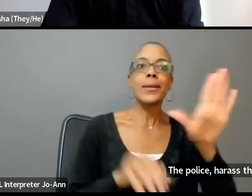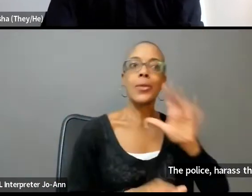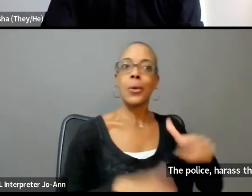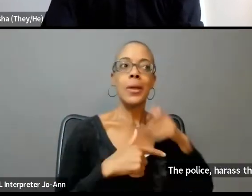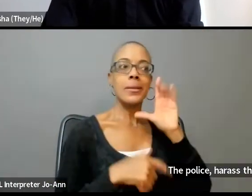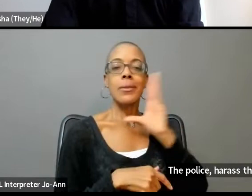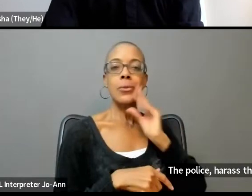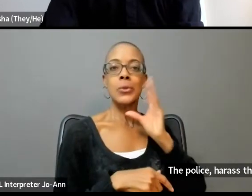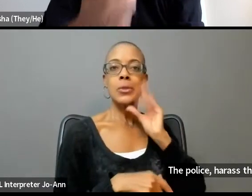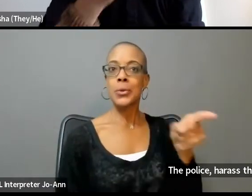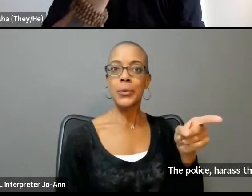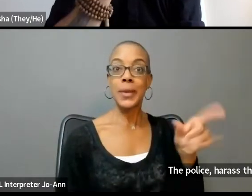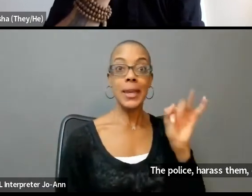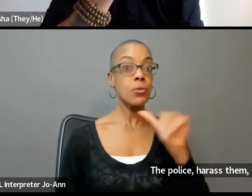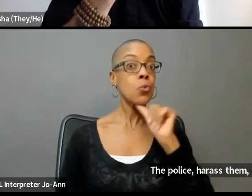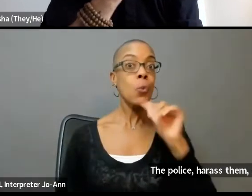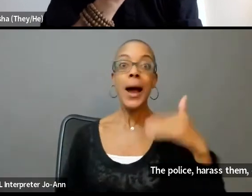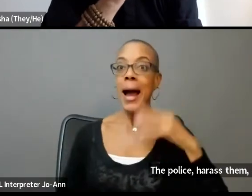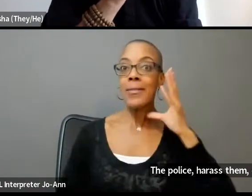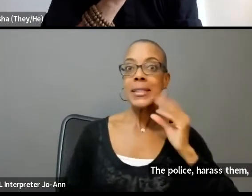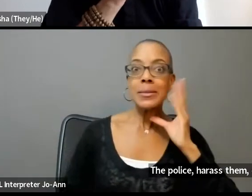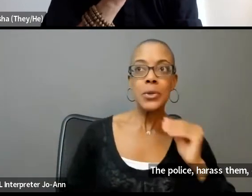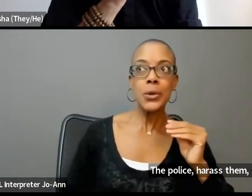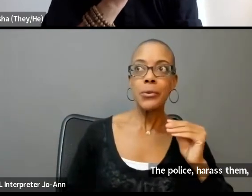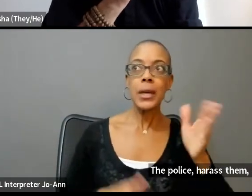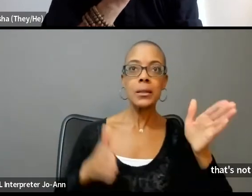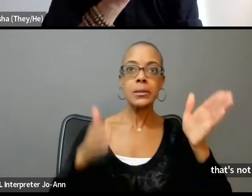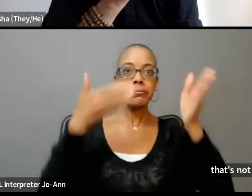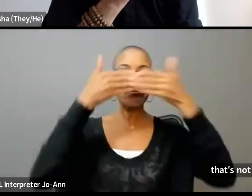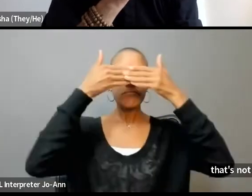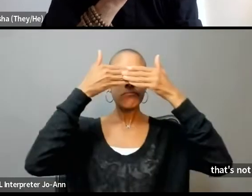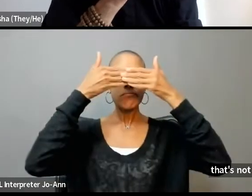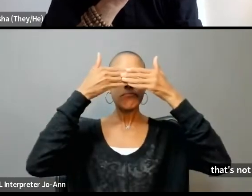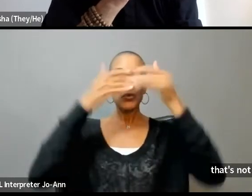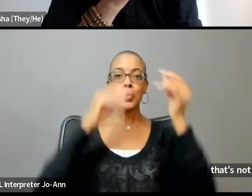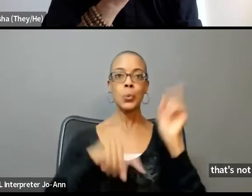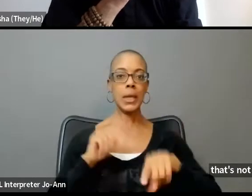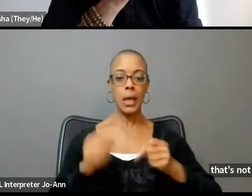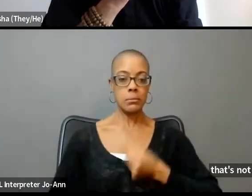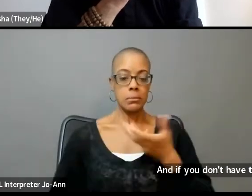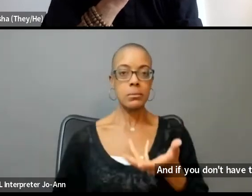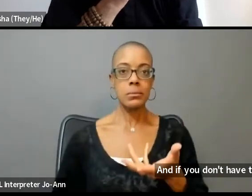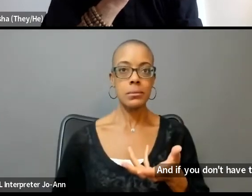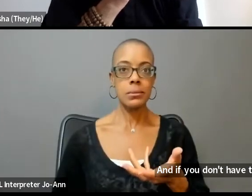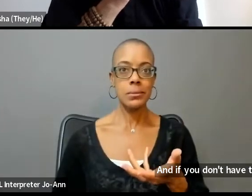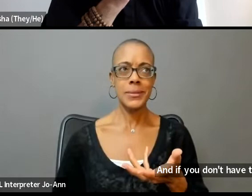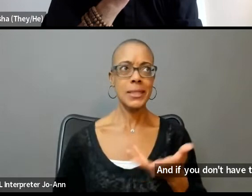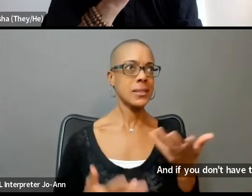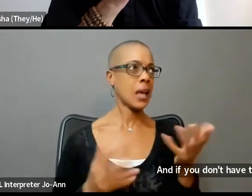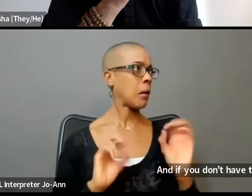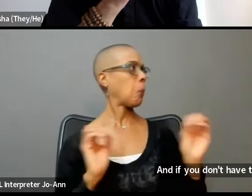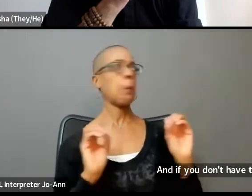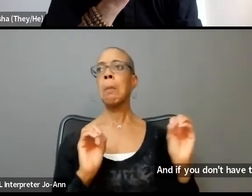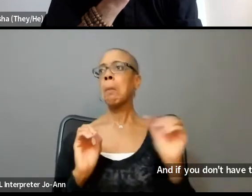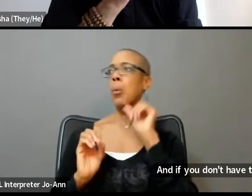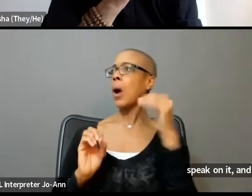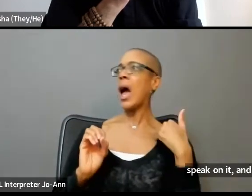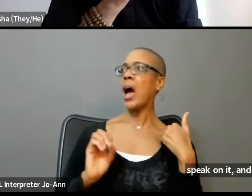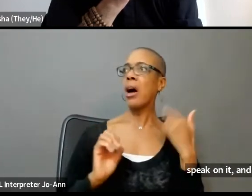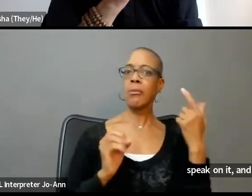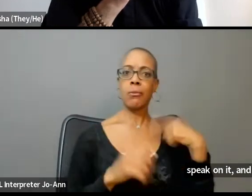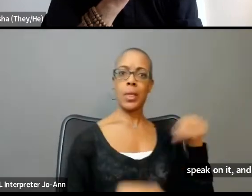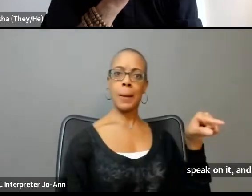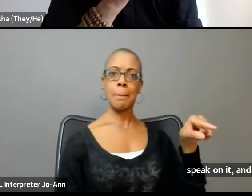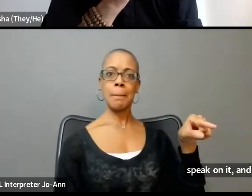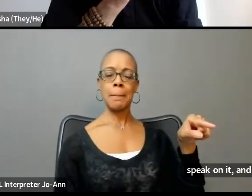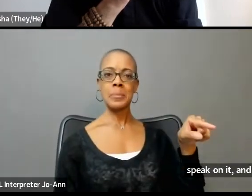experience. And if you don't have that experience, then you can't speak on it, and it doesn't exist to you. So, and they,